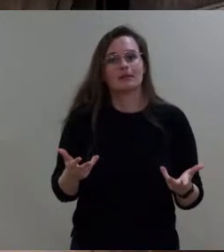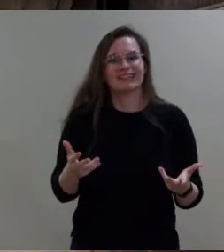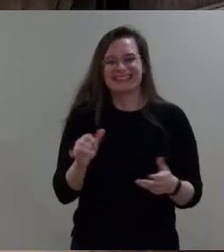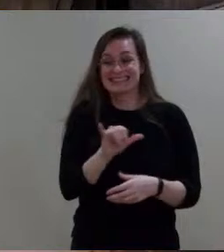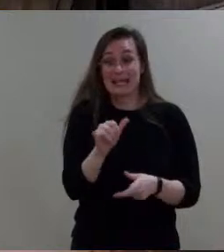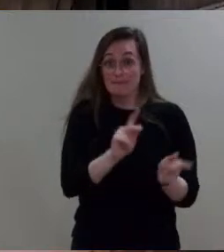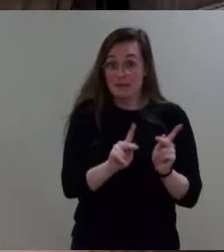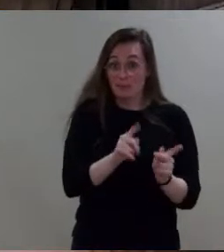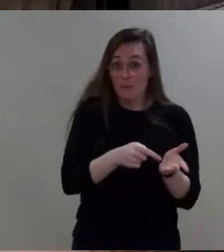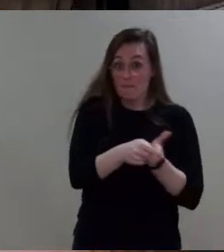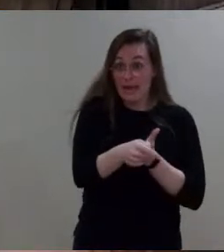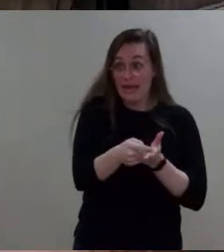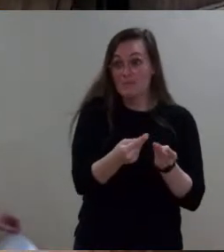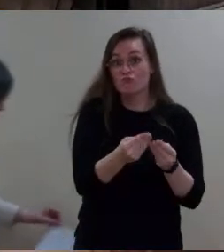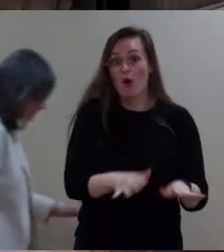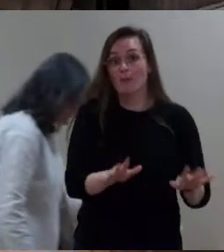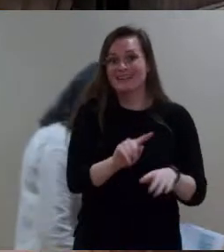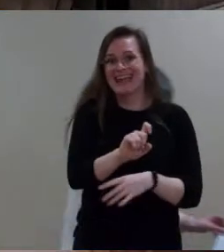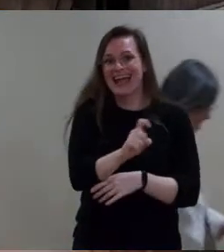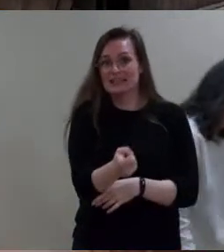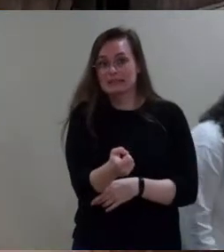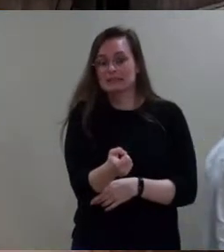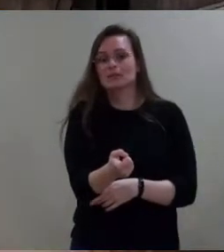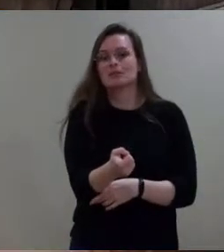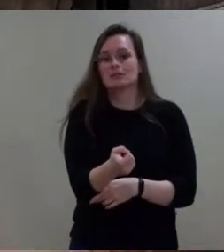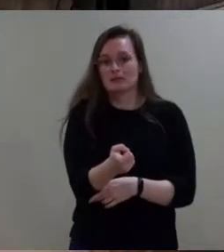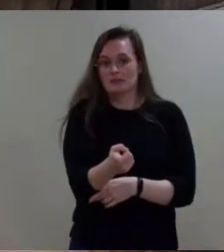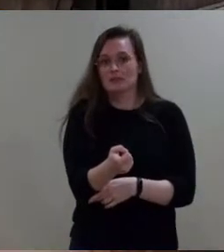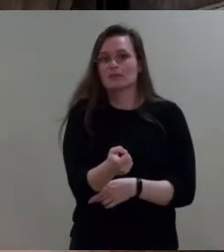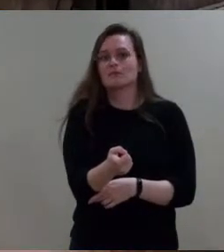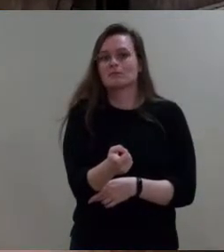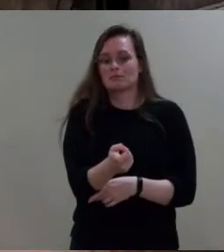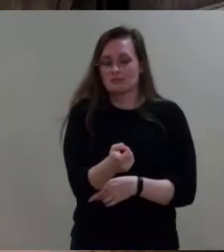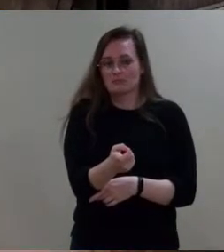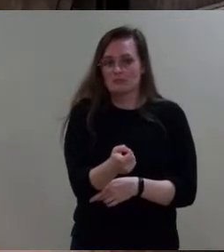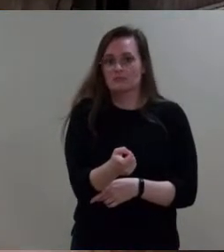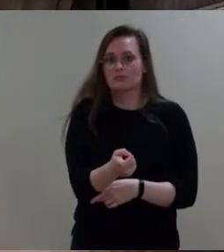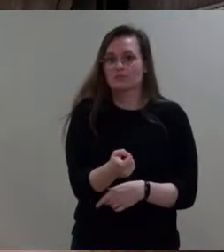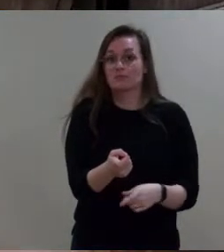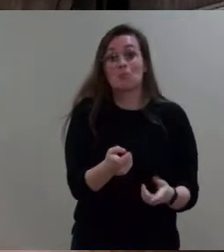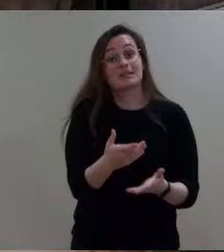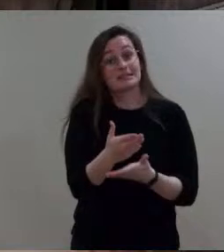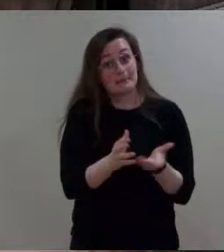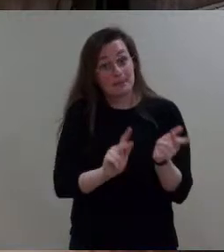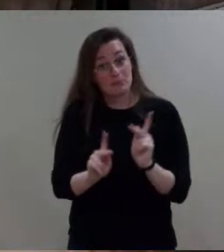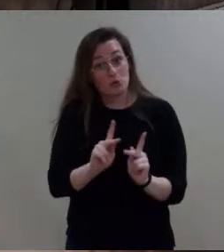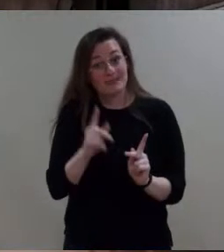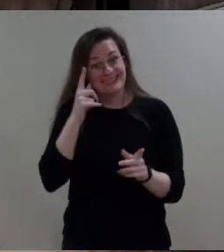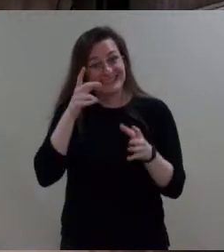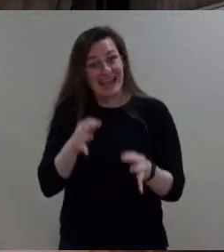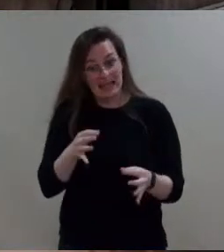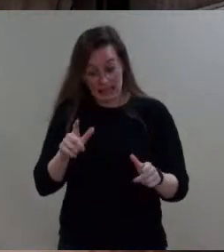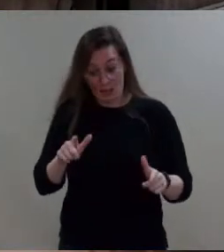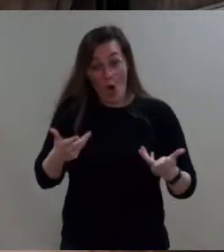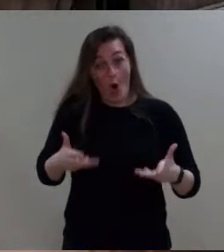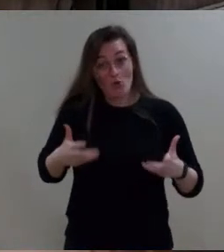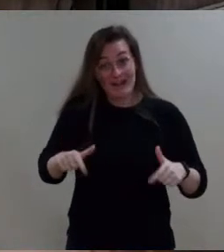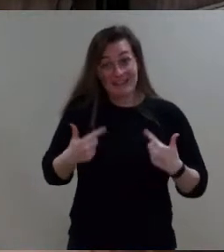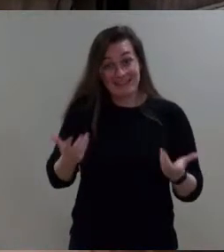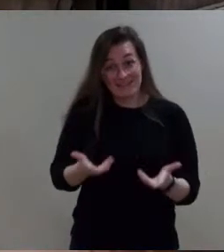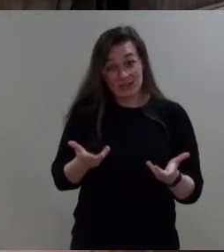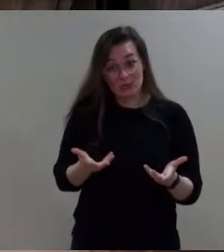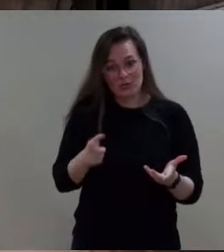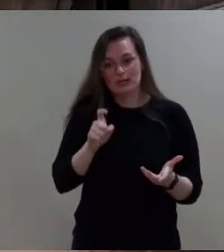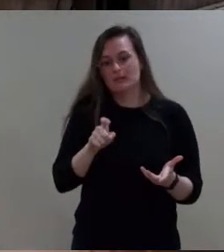taxes, but they're not completely exclusive either. There would be a group that decided to relocate within the town of Kentville that would be required to